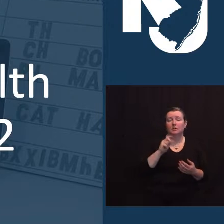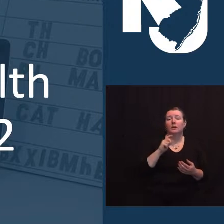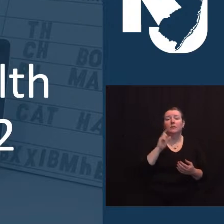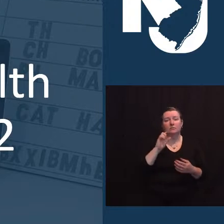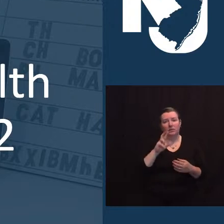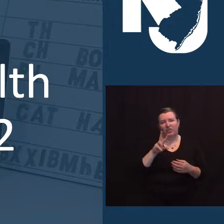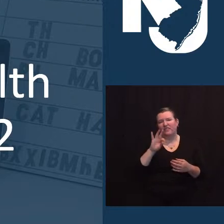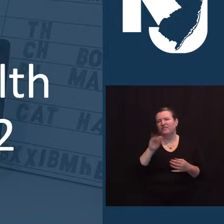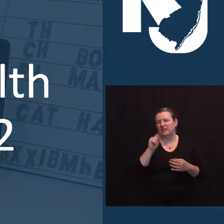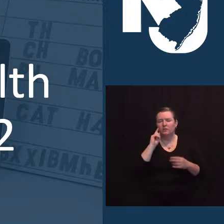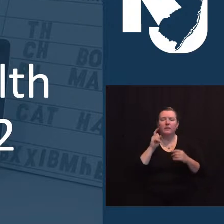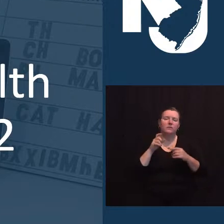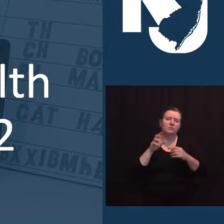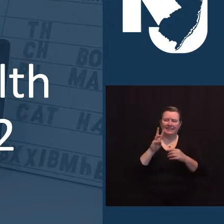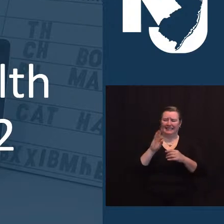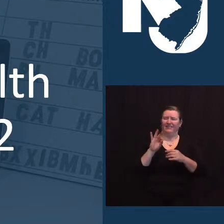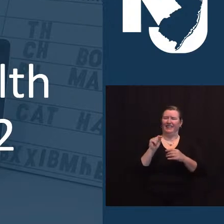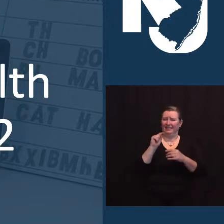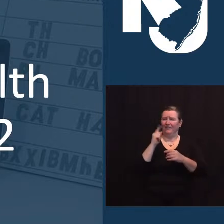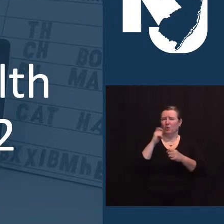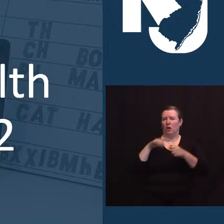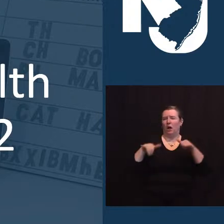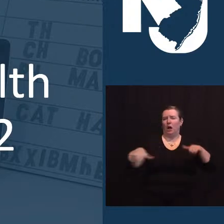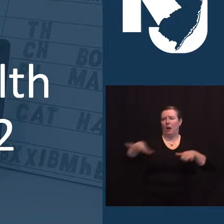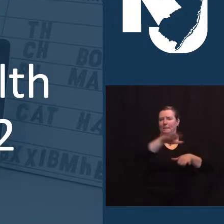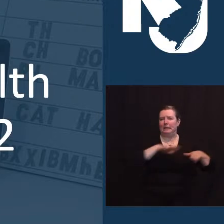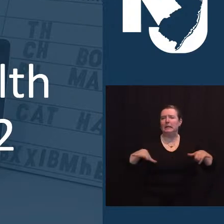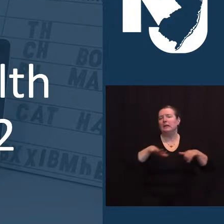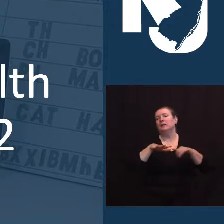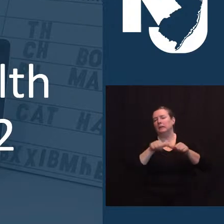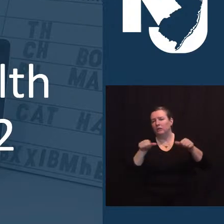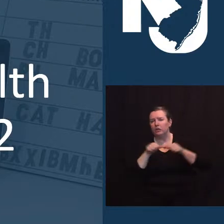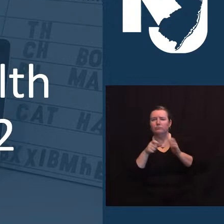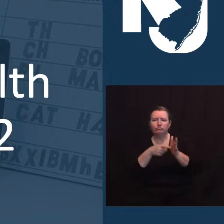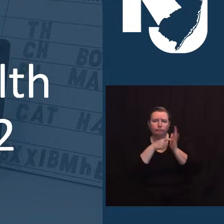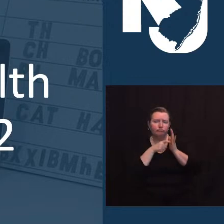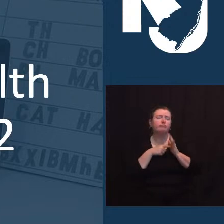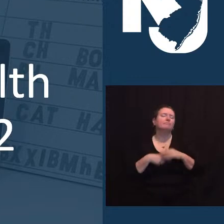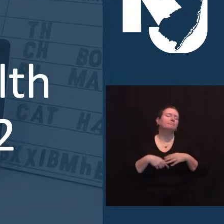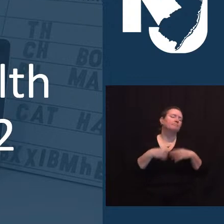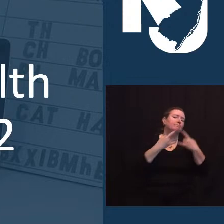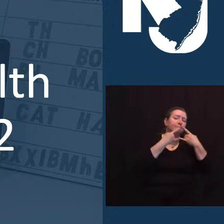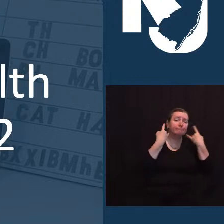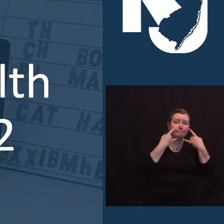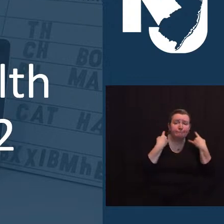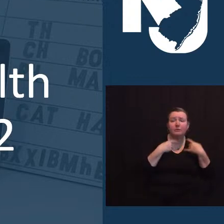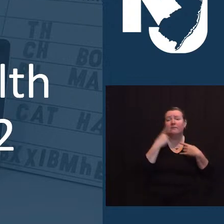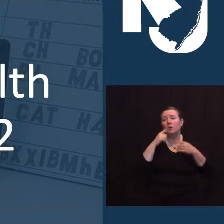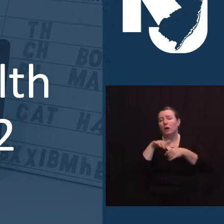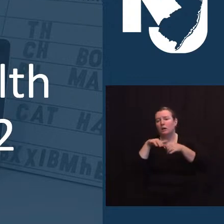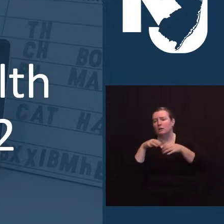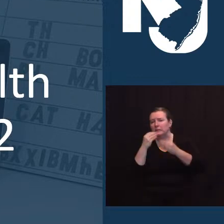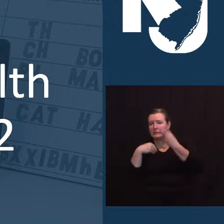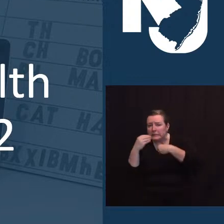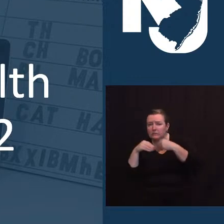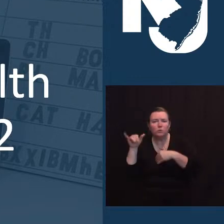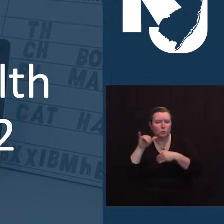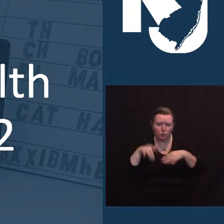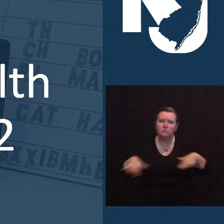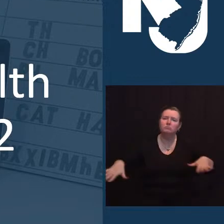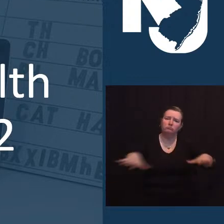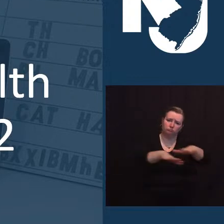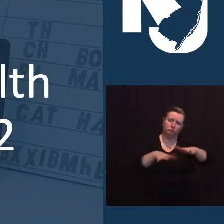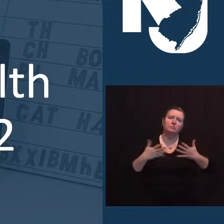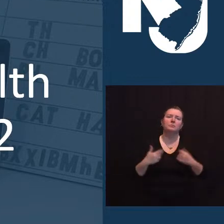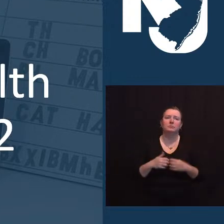option, such as when students are eating and drinking in the school cafeteria. And as more and more of our educators receive